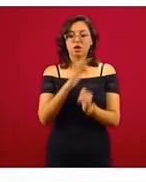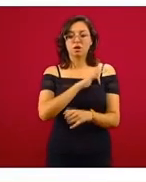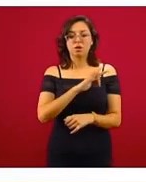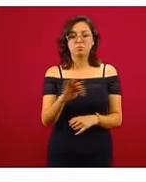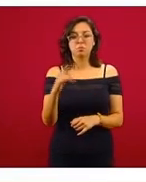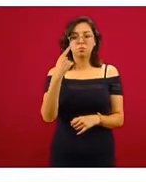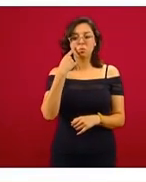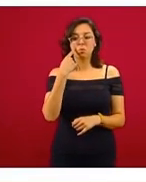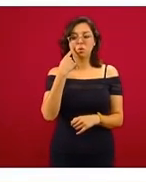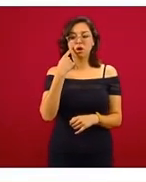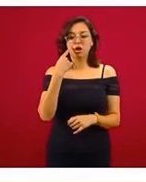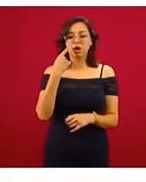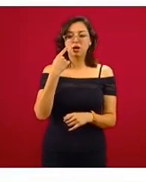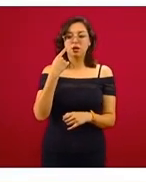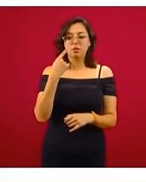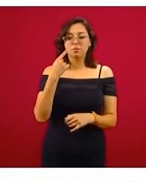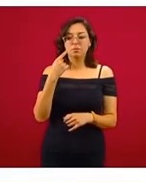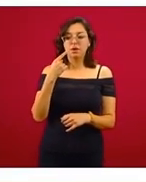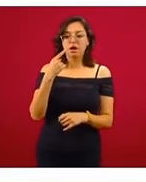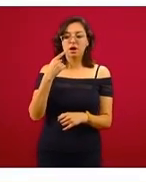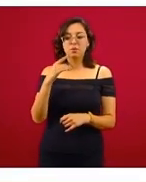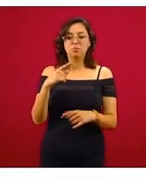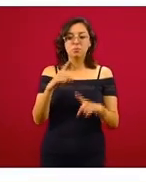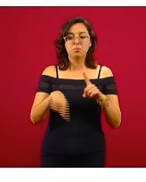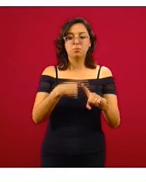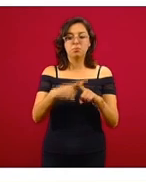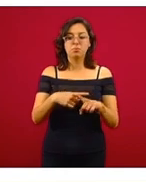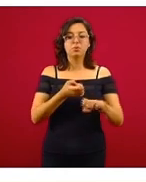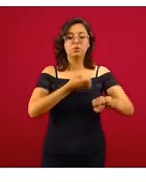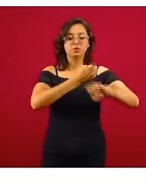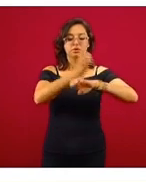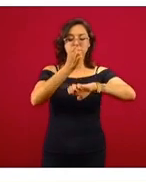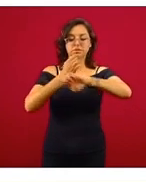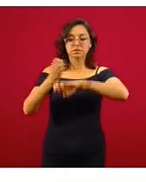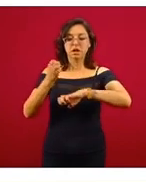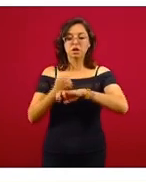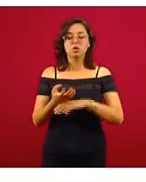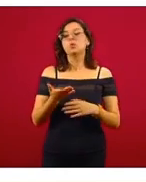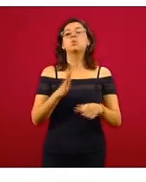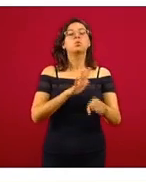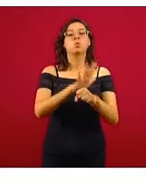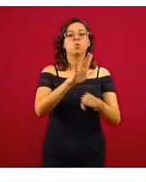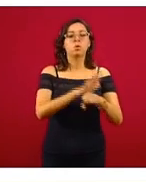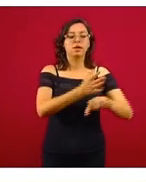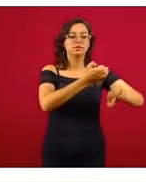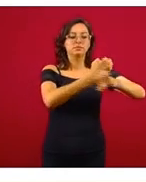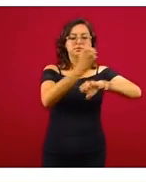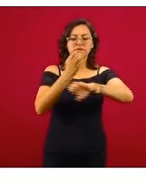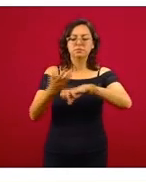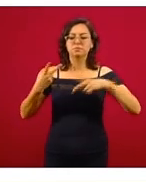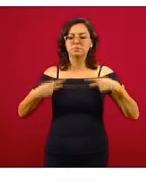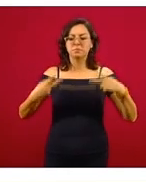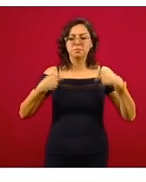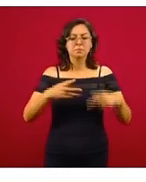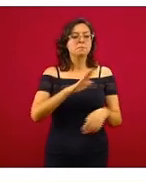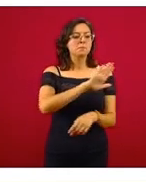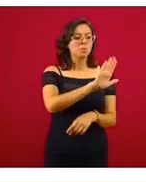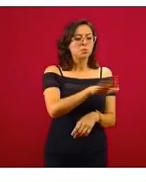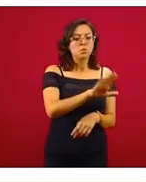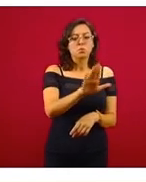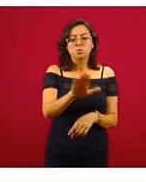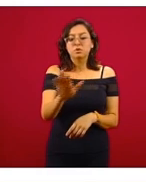same information, but now we present the distribution per state, so we can see which states